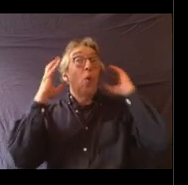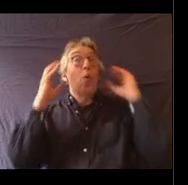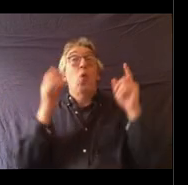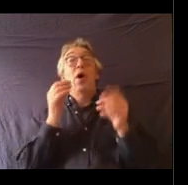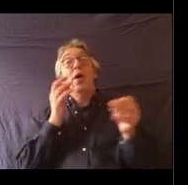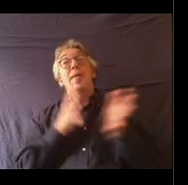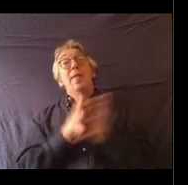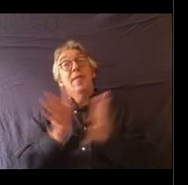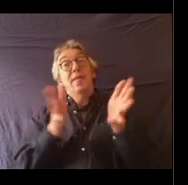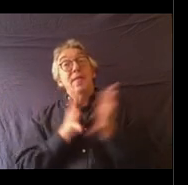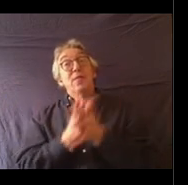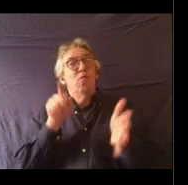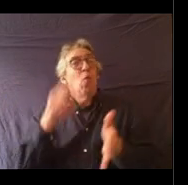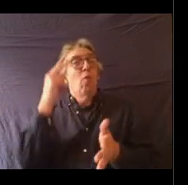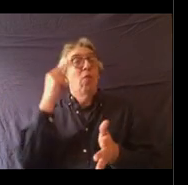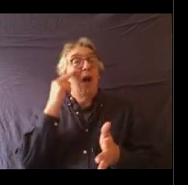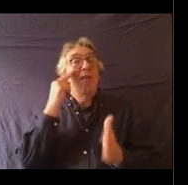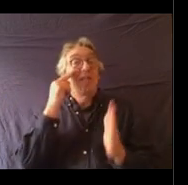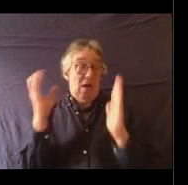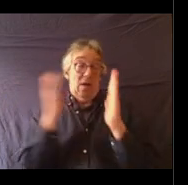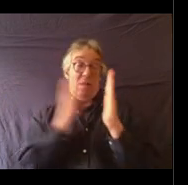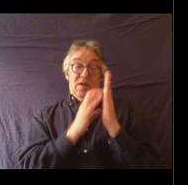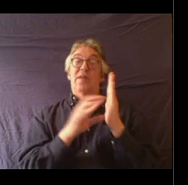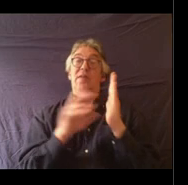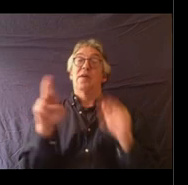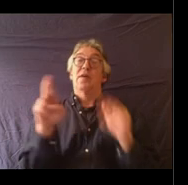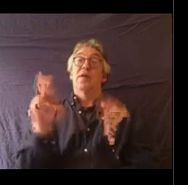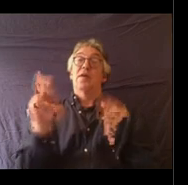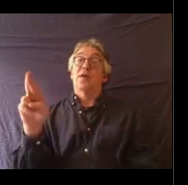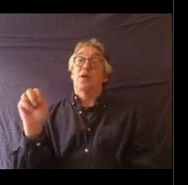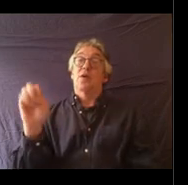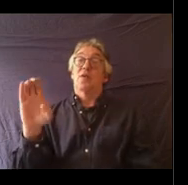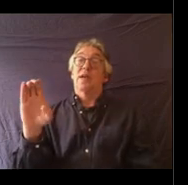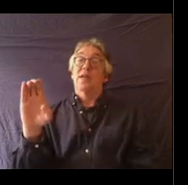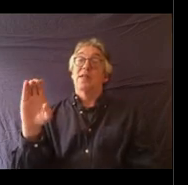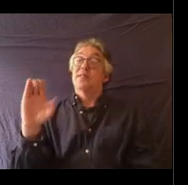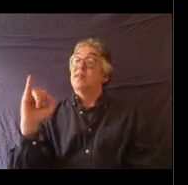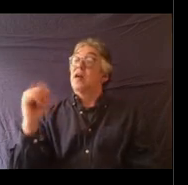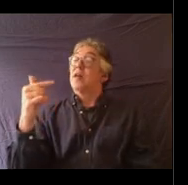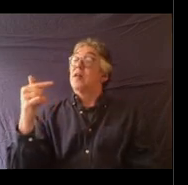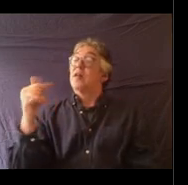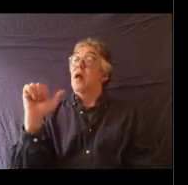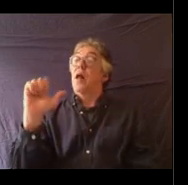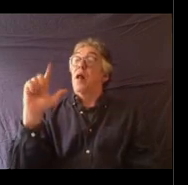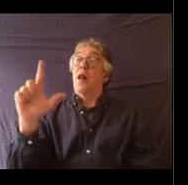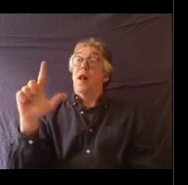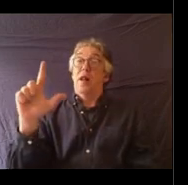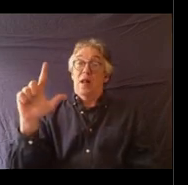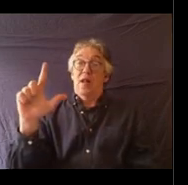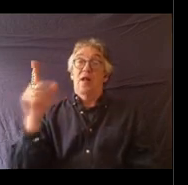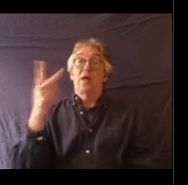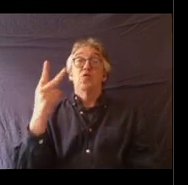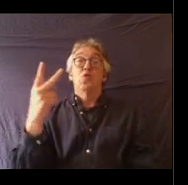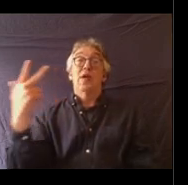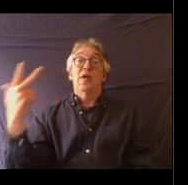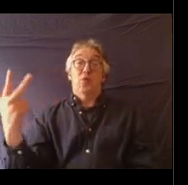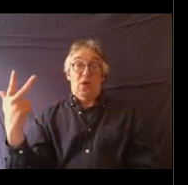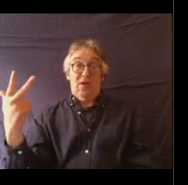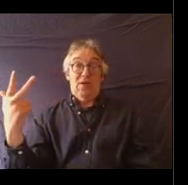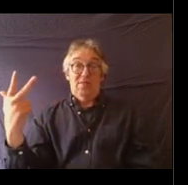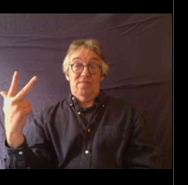mentioned in the recital 23 of the AVMSD, and is one of